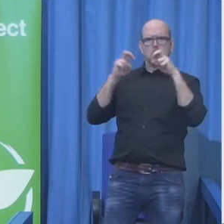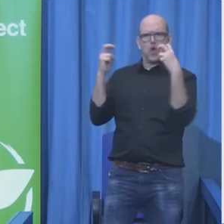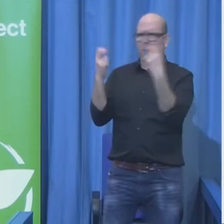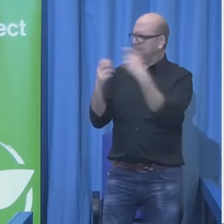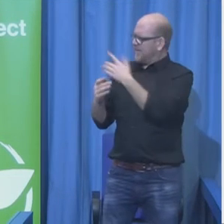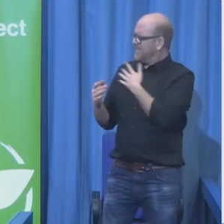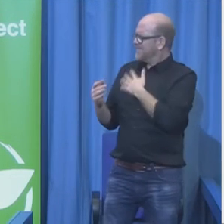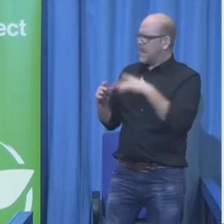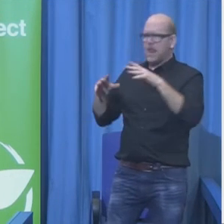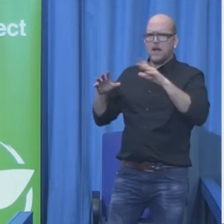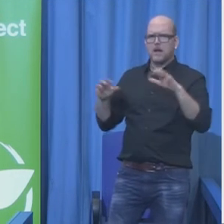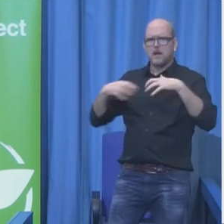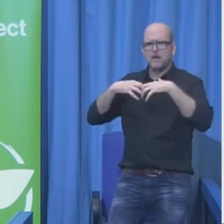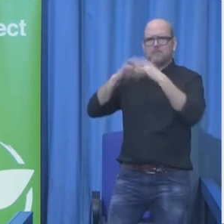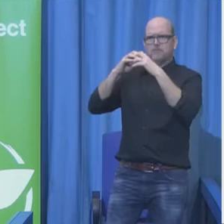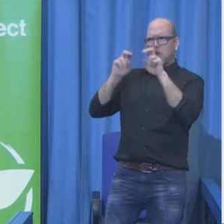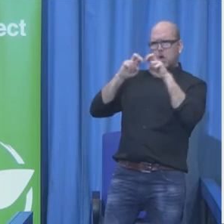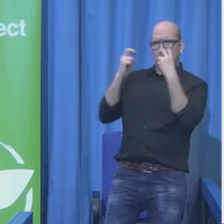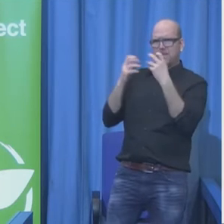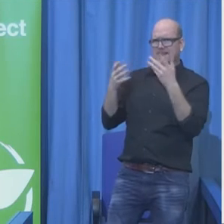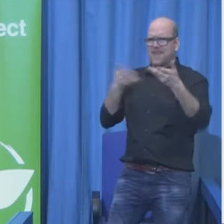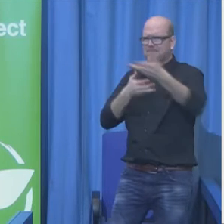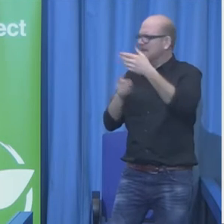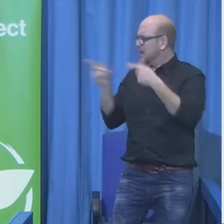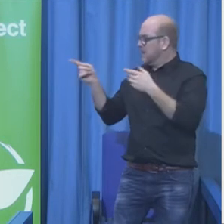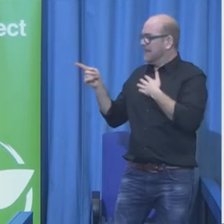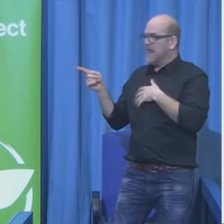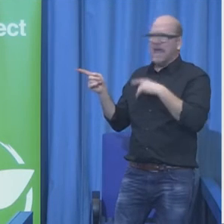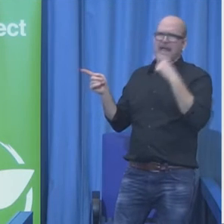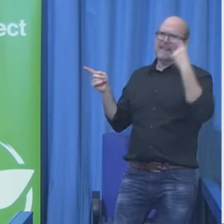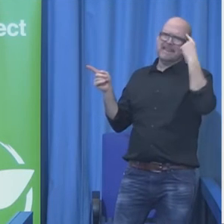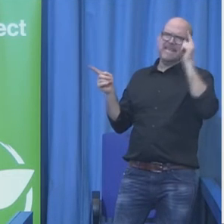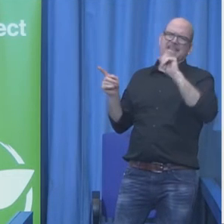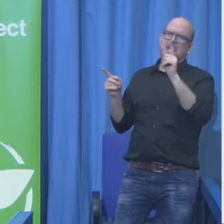I don't think that such a committee can make a big difference